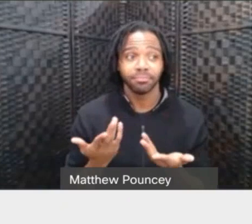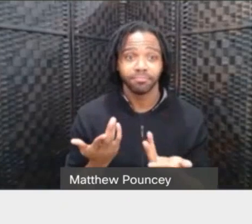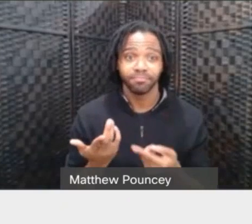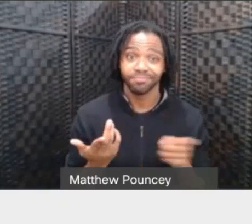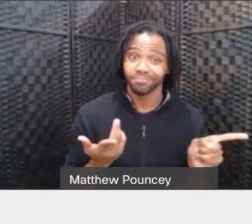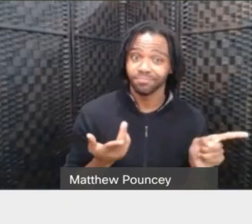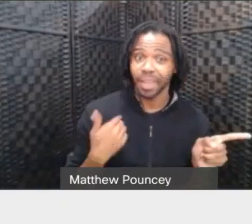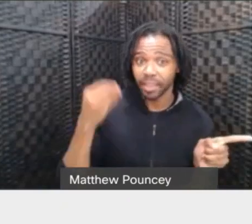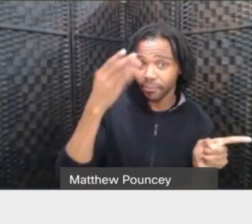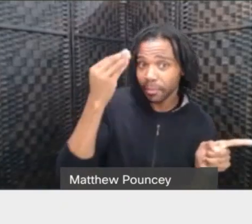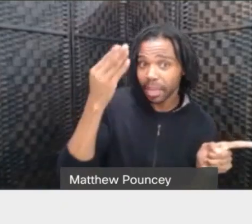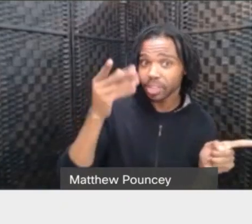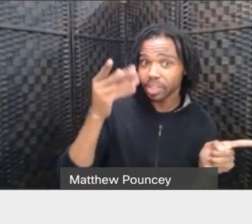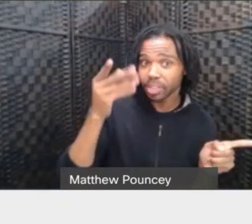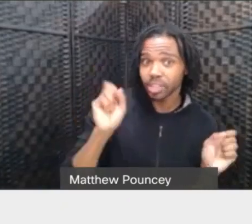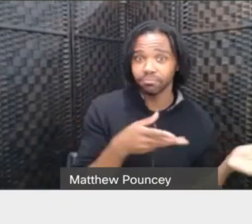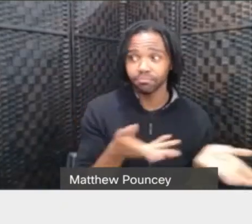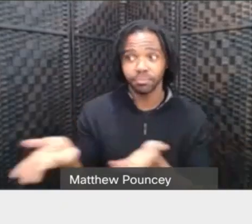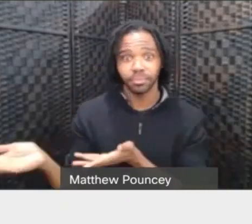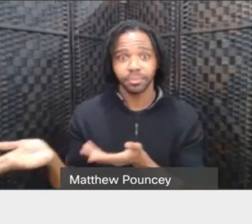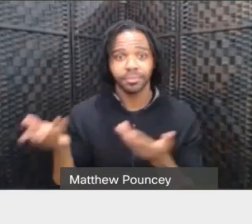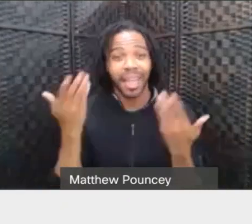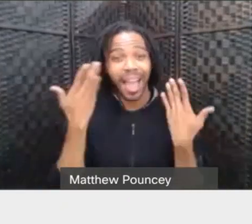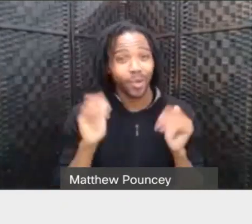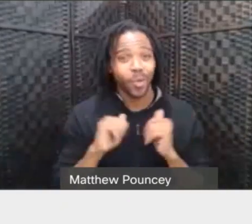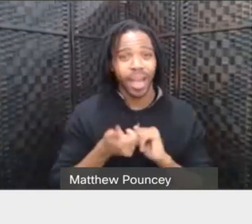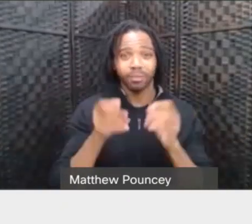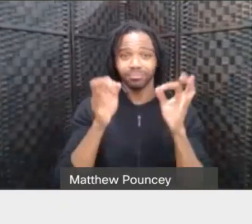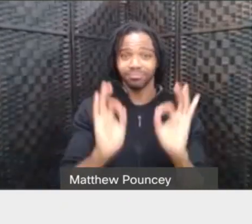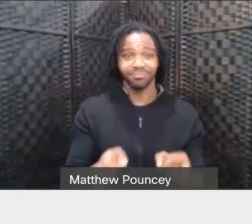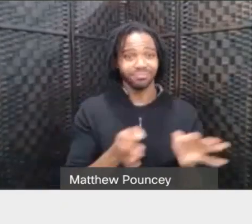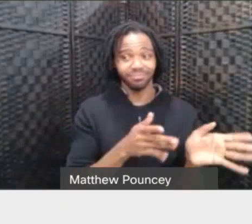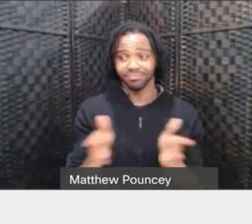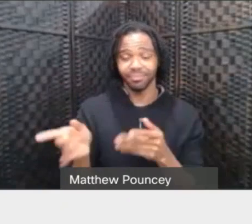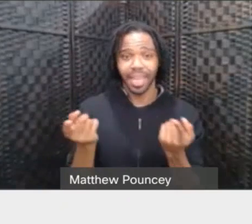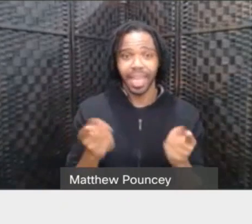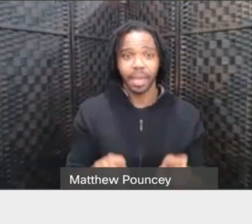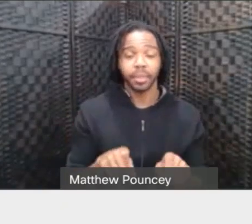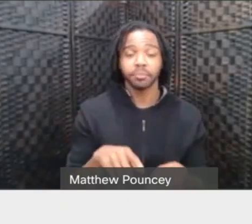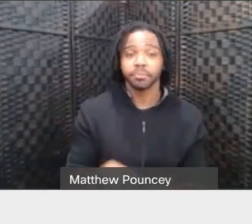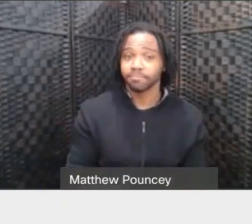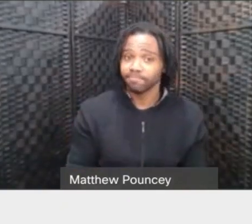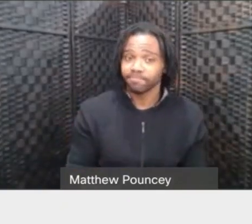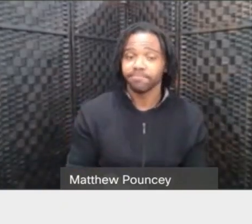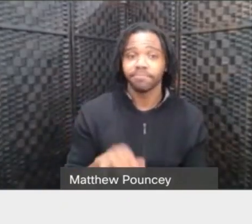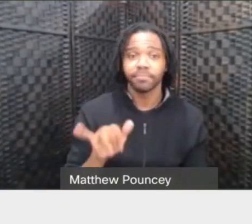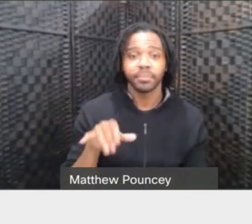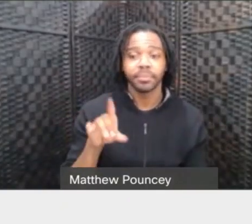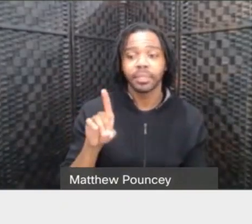don't know how those decisions were made. Those were paid by DHCF very recently.